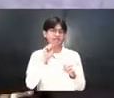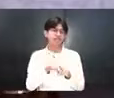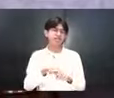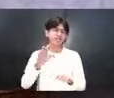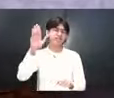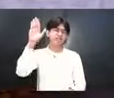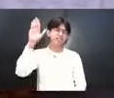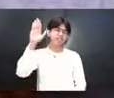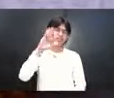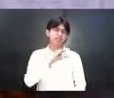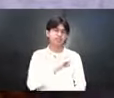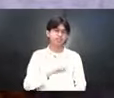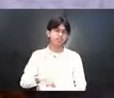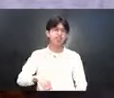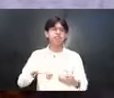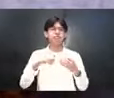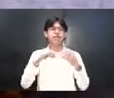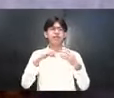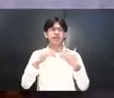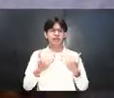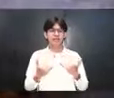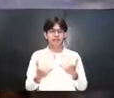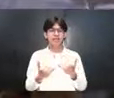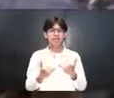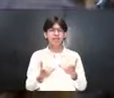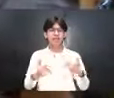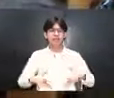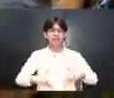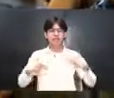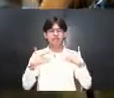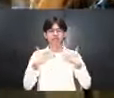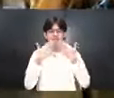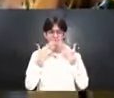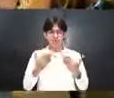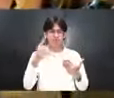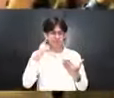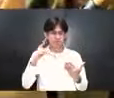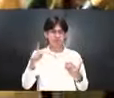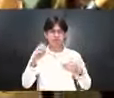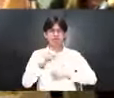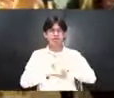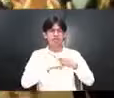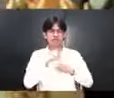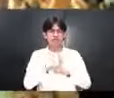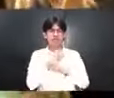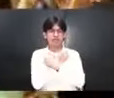Lord, thank you for another gift of life. Thank you for another year of love.